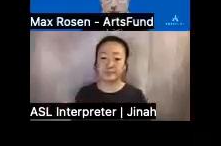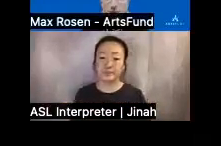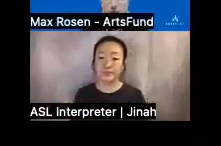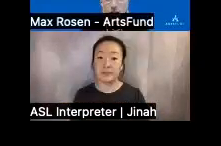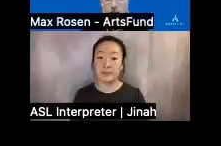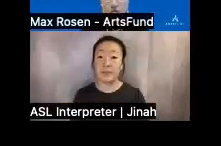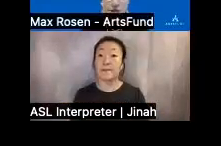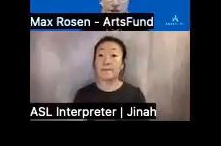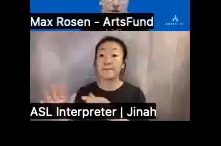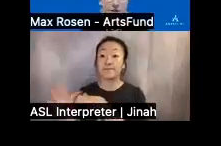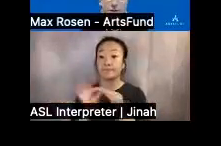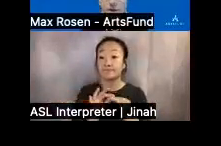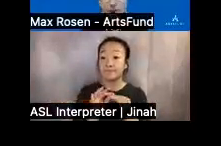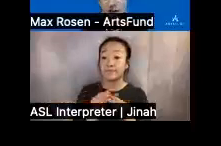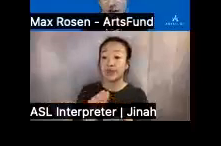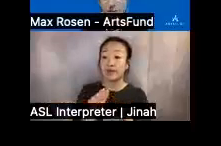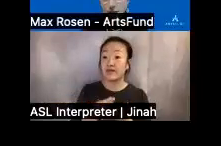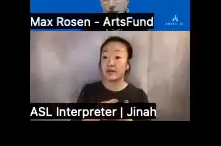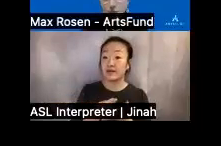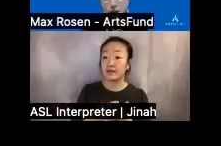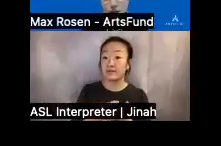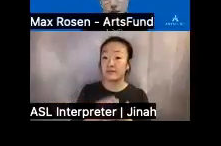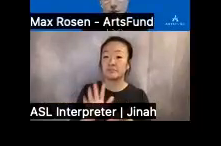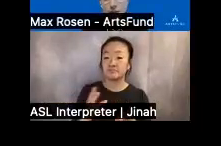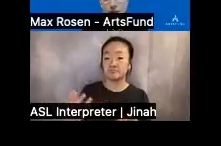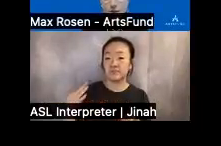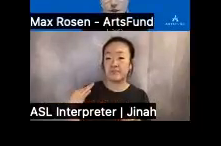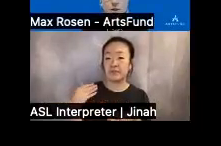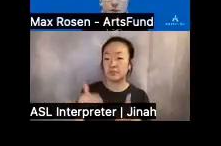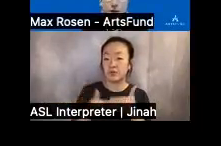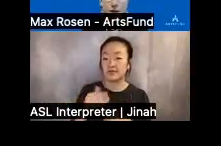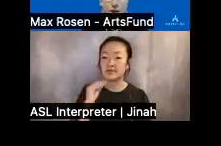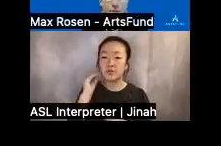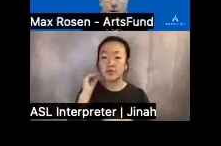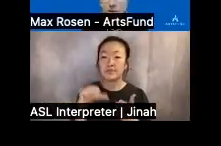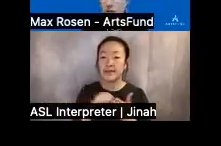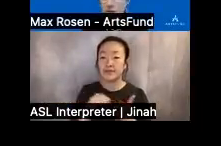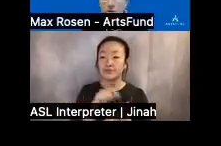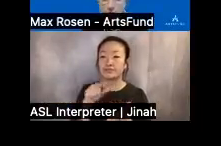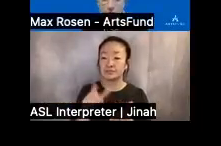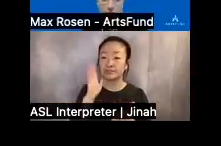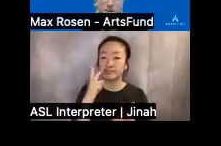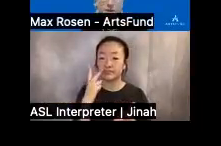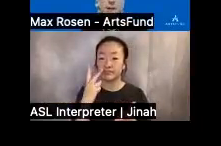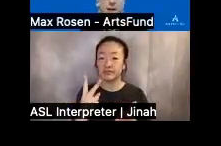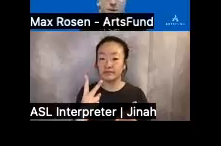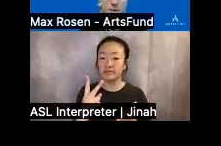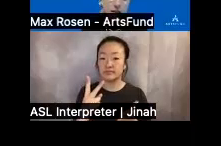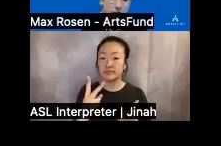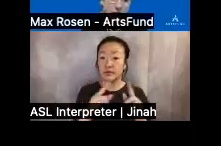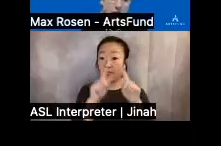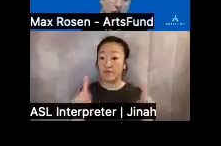This brings me to the financial and back to the application process homepage, where I'll be able to see those 4 forms that make up